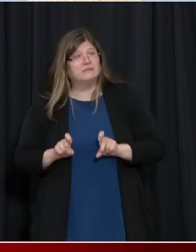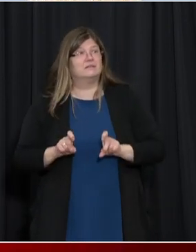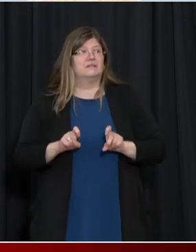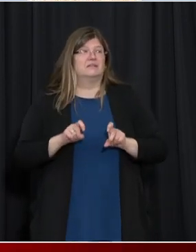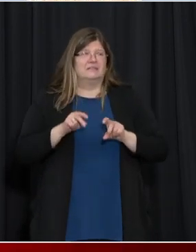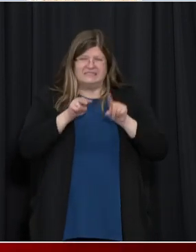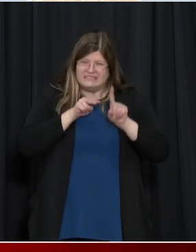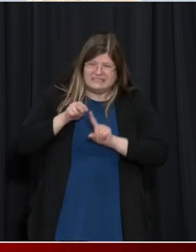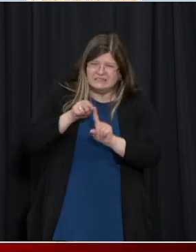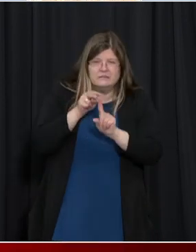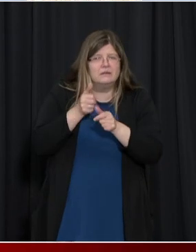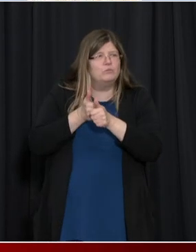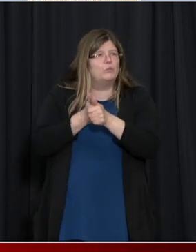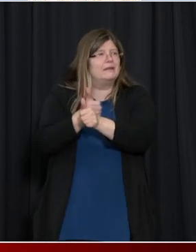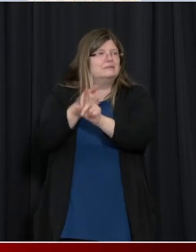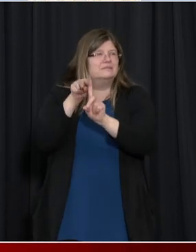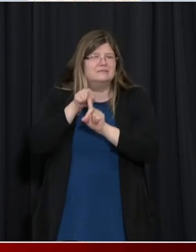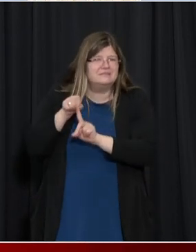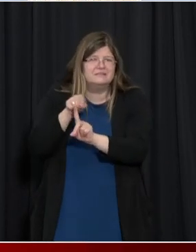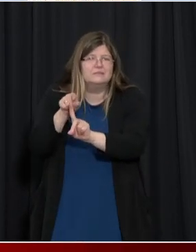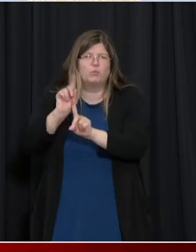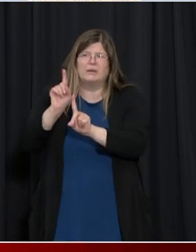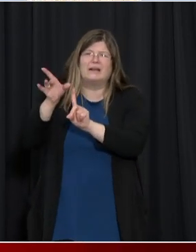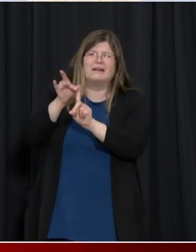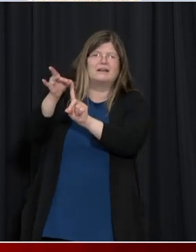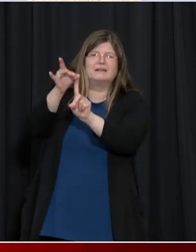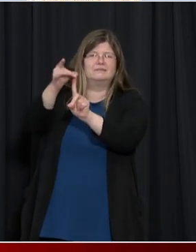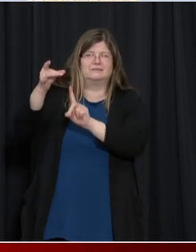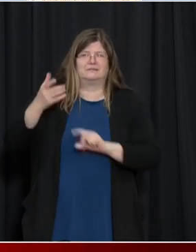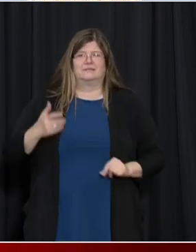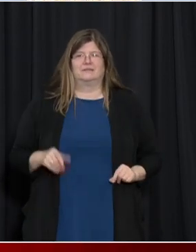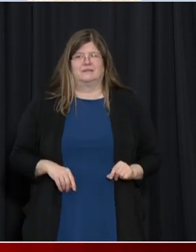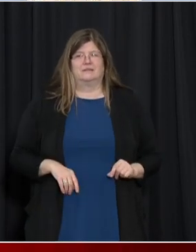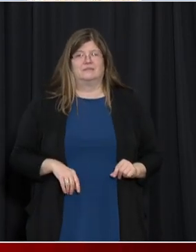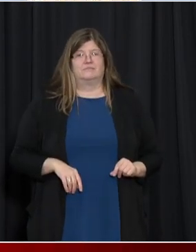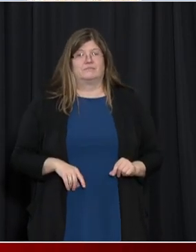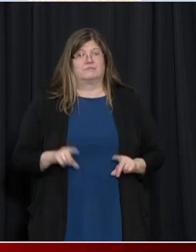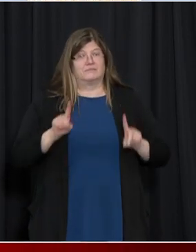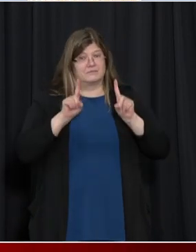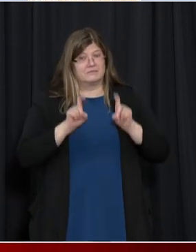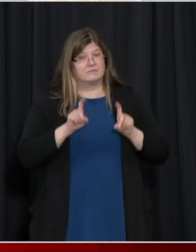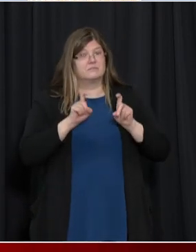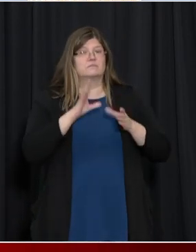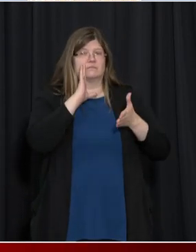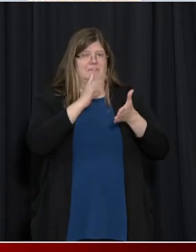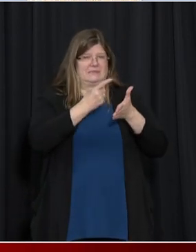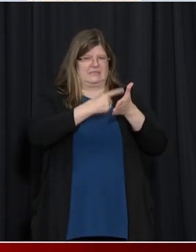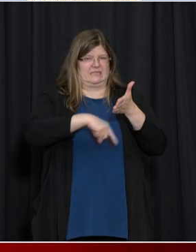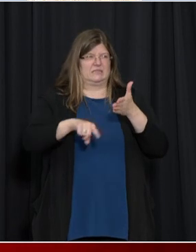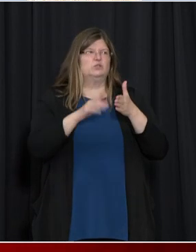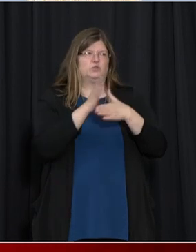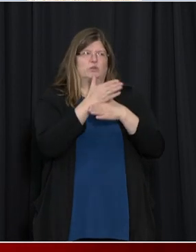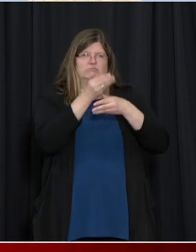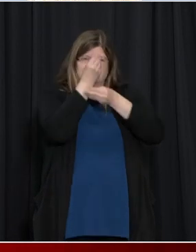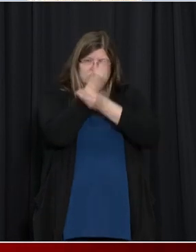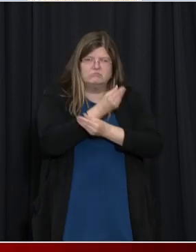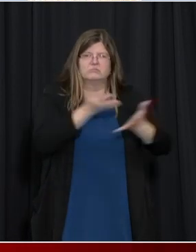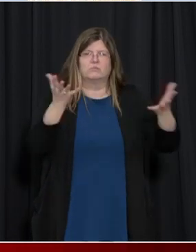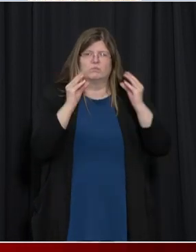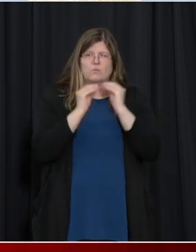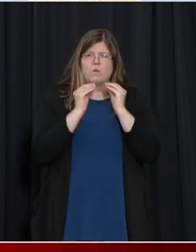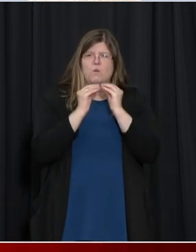testing next week is how your doctors and our community health providers and hospitals and